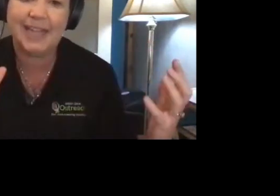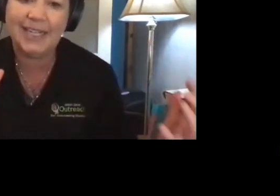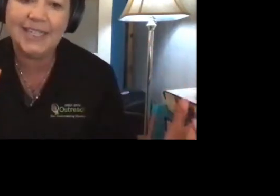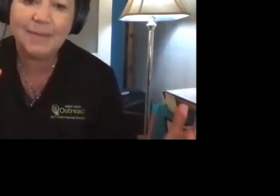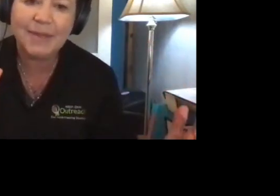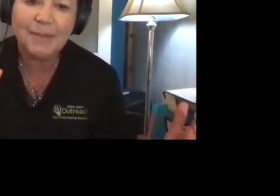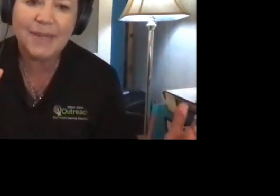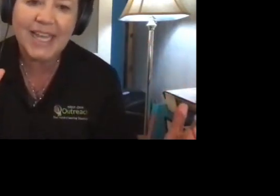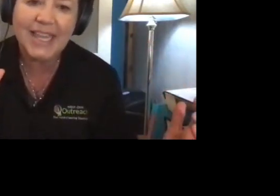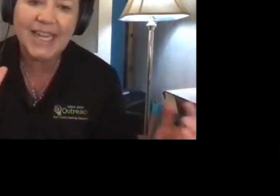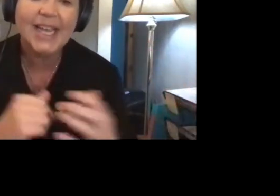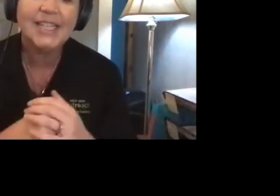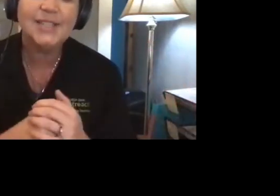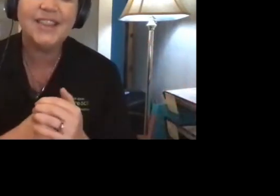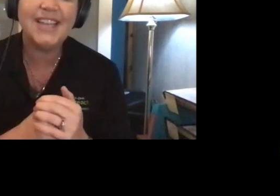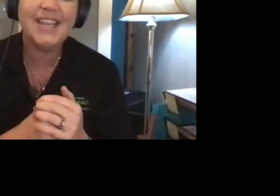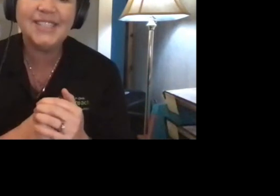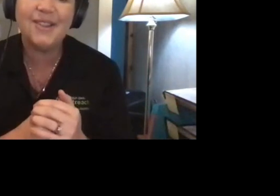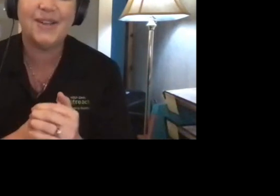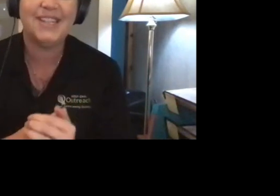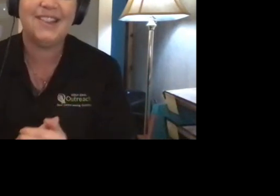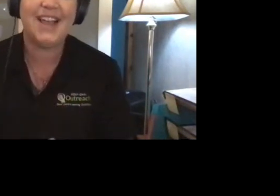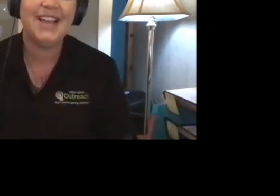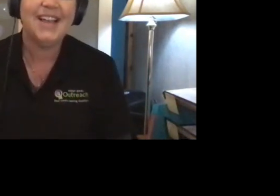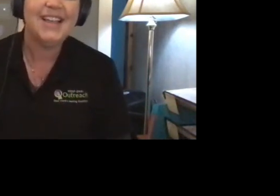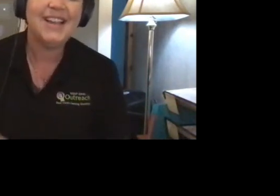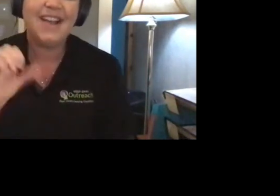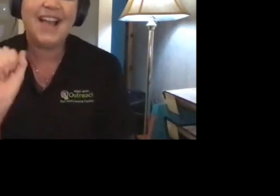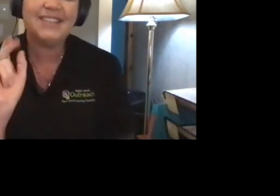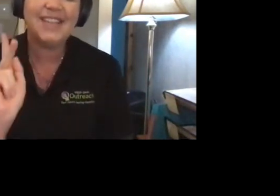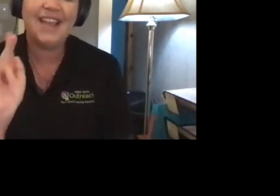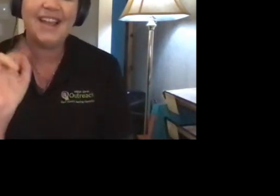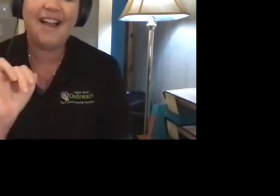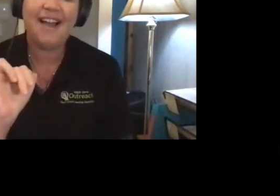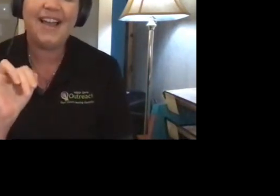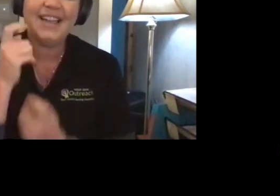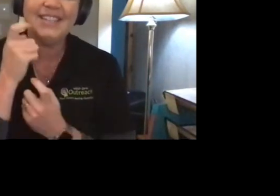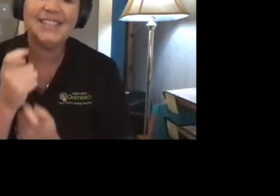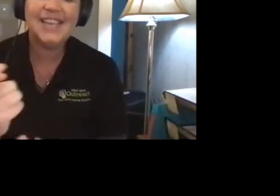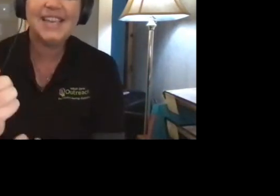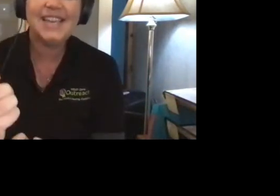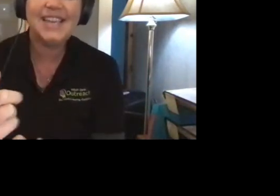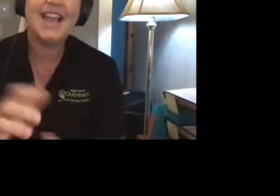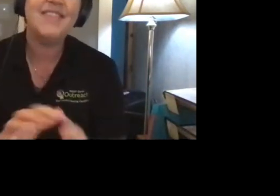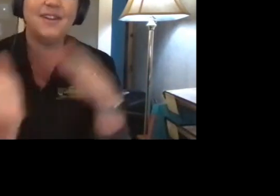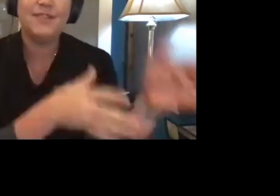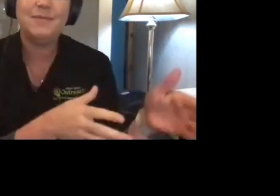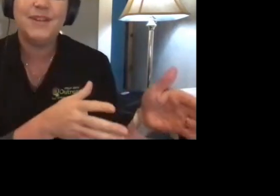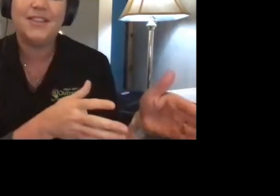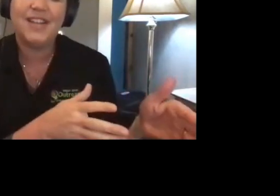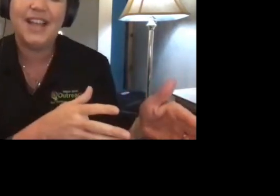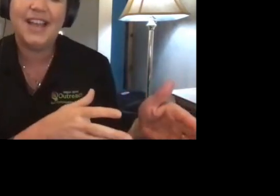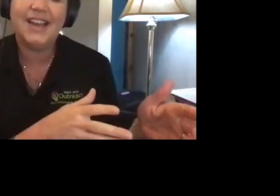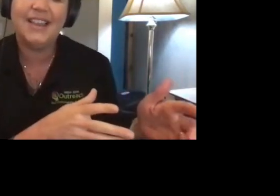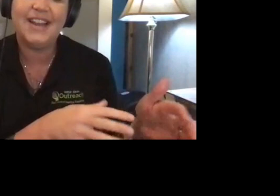like signing time a little bit, I think, so that the kids are the ones that are like, you know, SKI, ski, and then it'll flip to